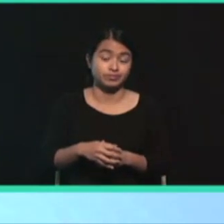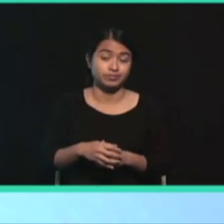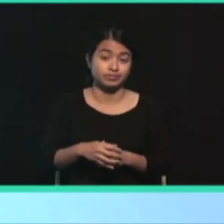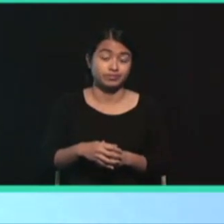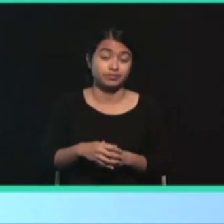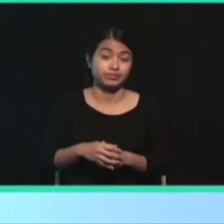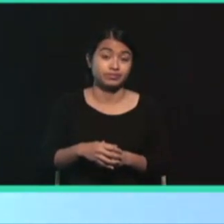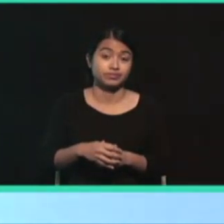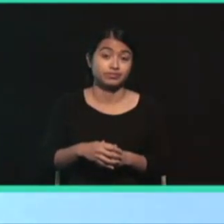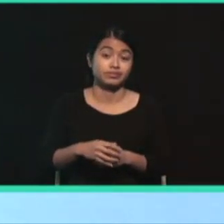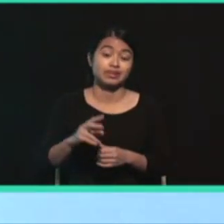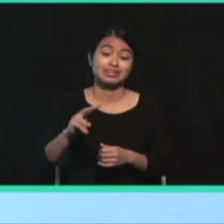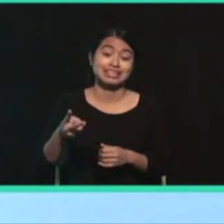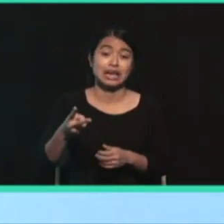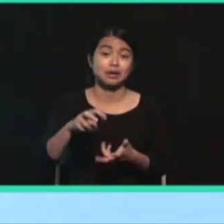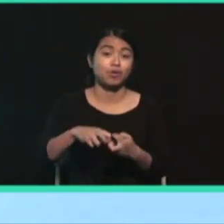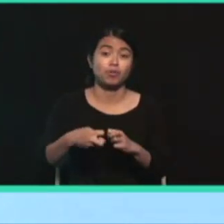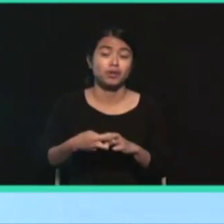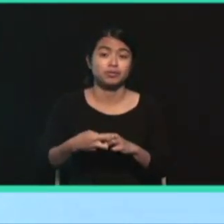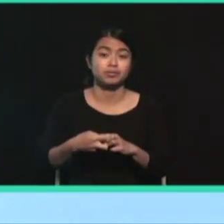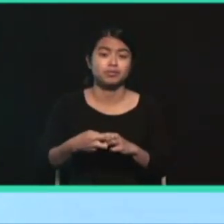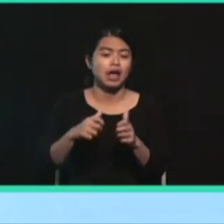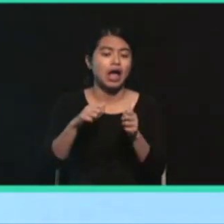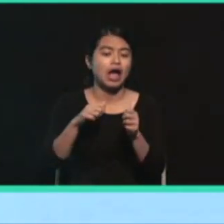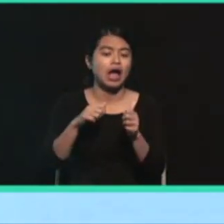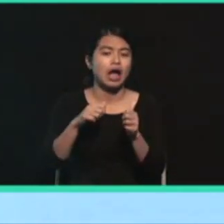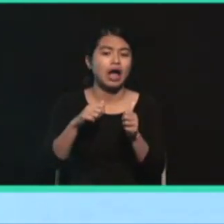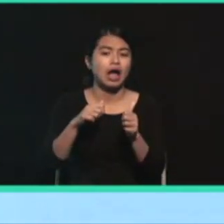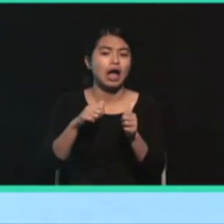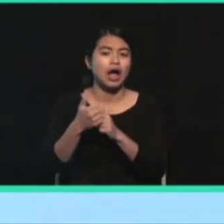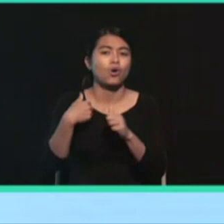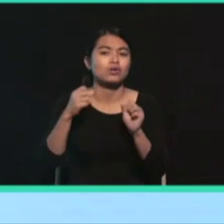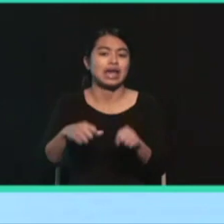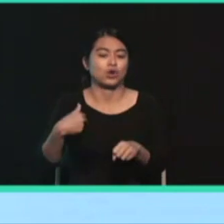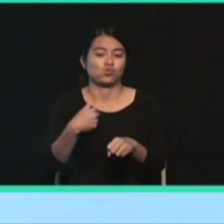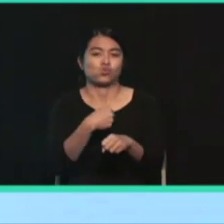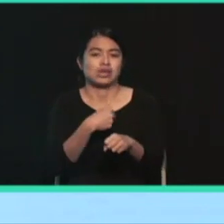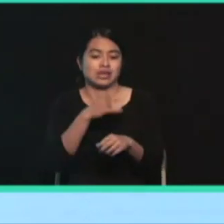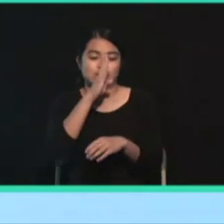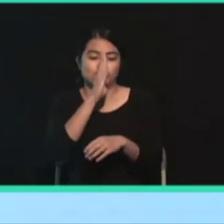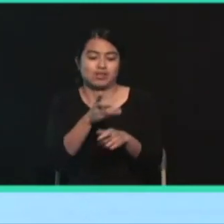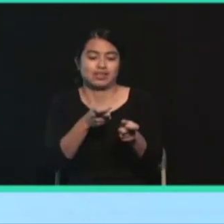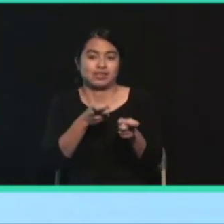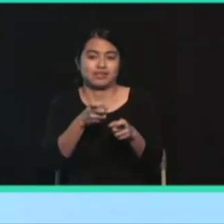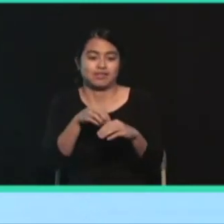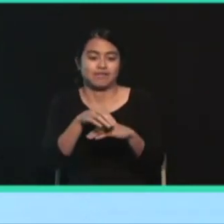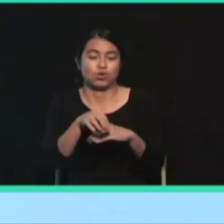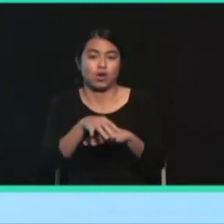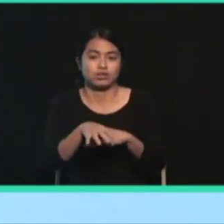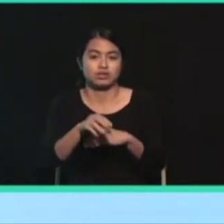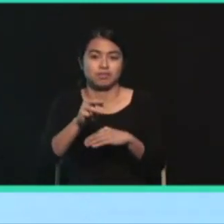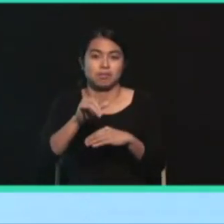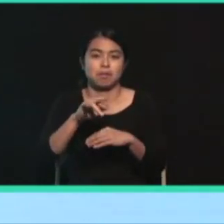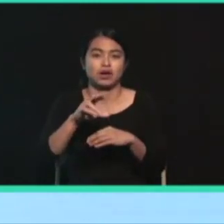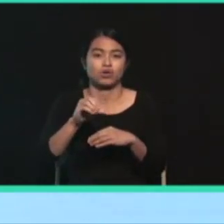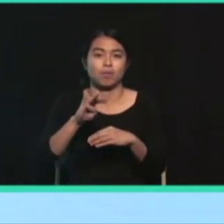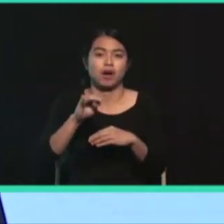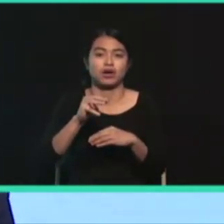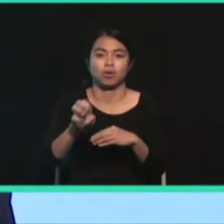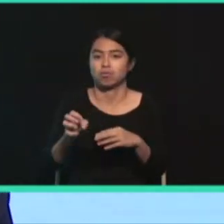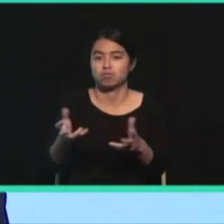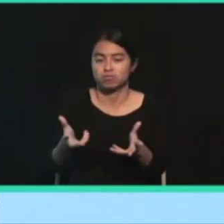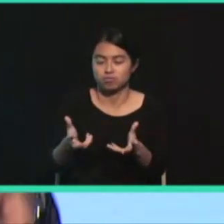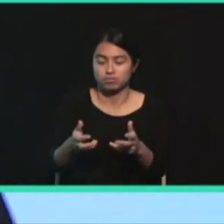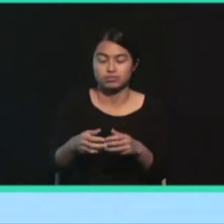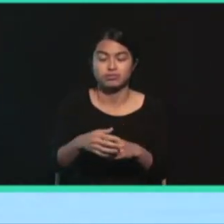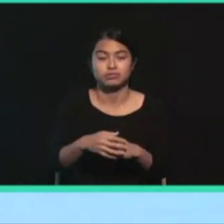And the second main problem is how can we actually influence our microbiome? What are the methods that we can do? And you